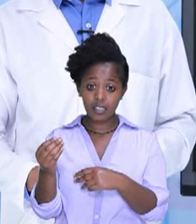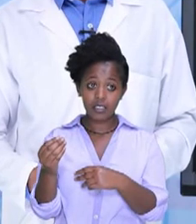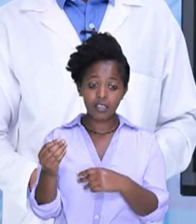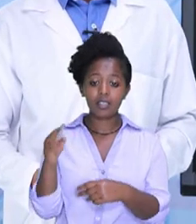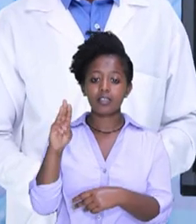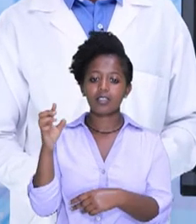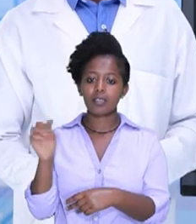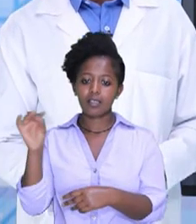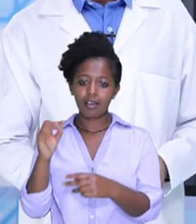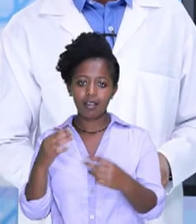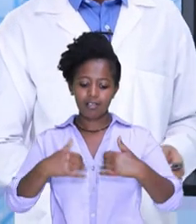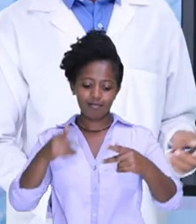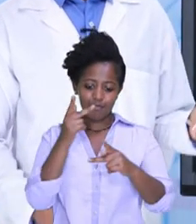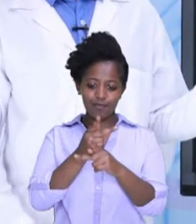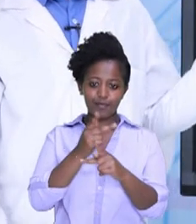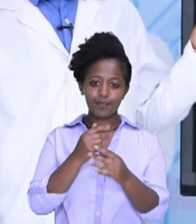Sanctuary.